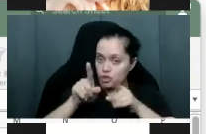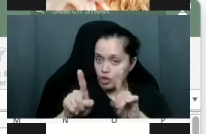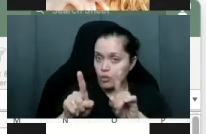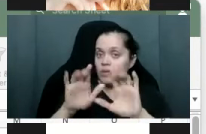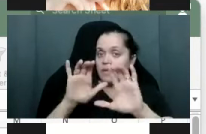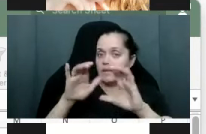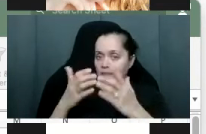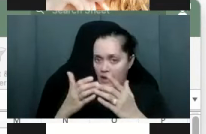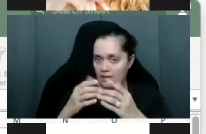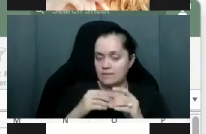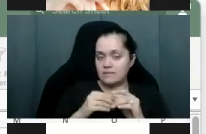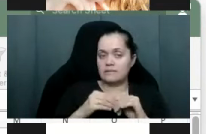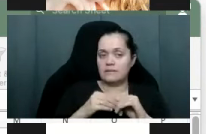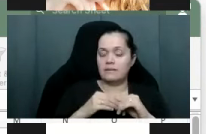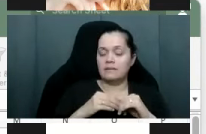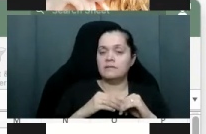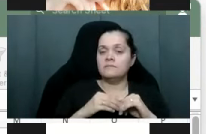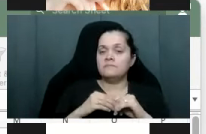Zoom classroom.